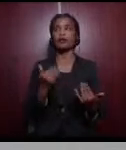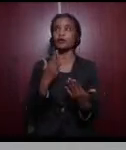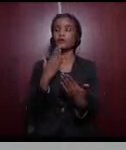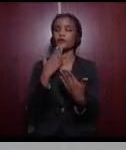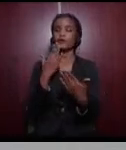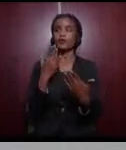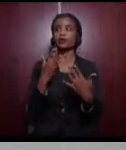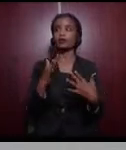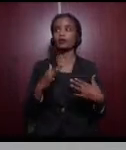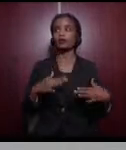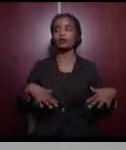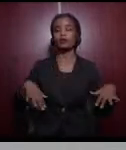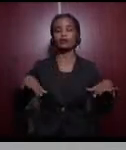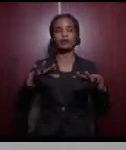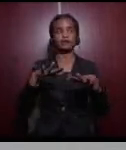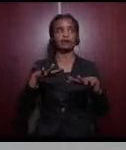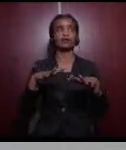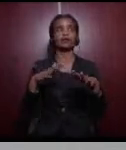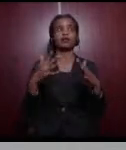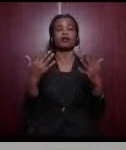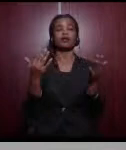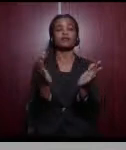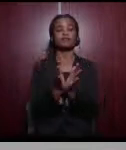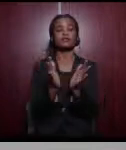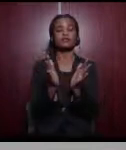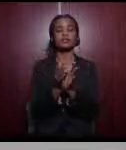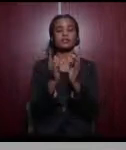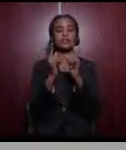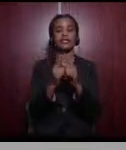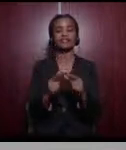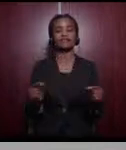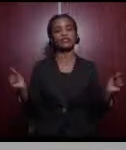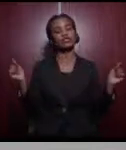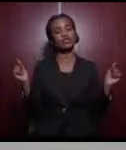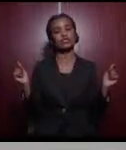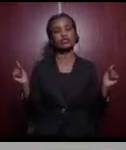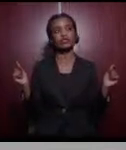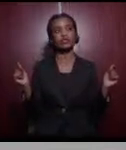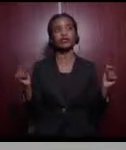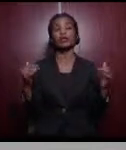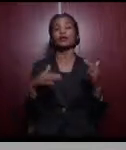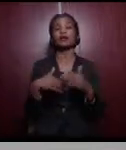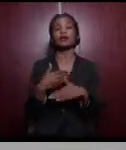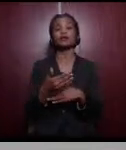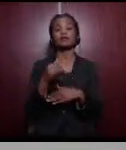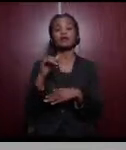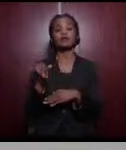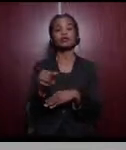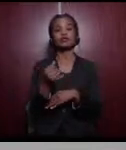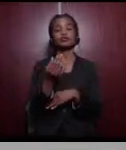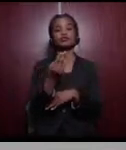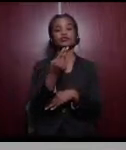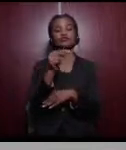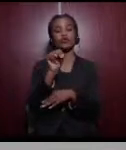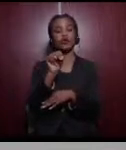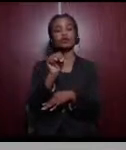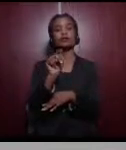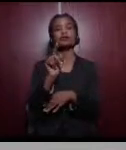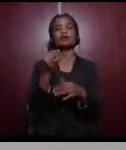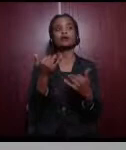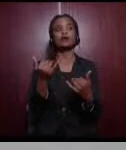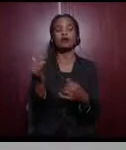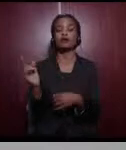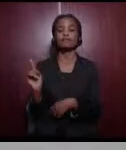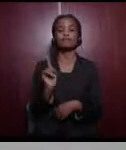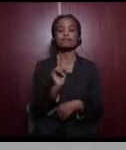everyone and then adjourn the meeting officially, and then John will come and explain for